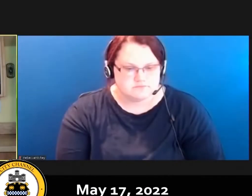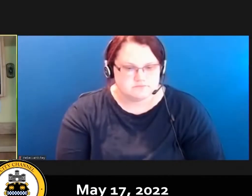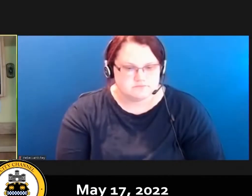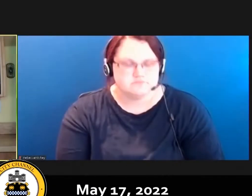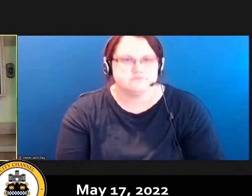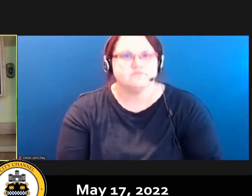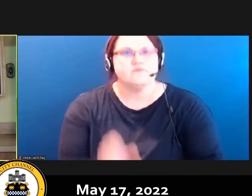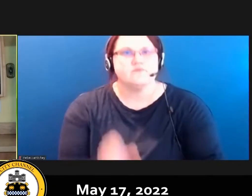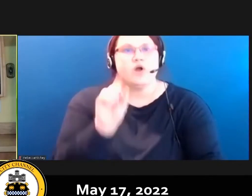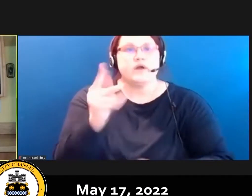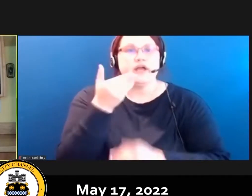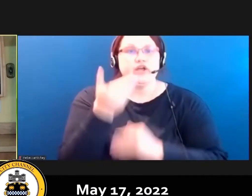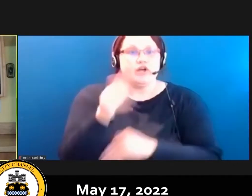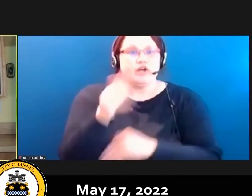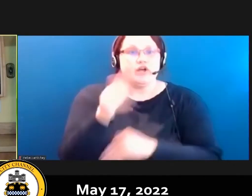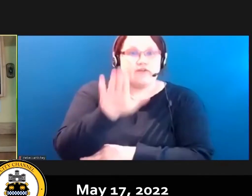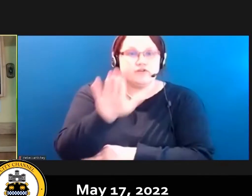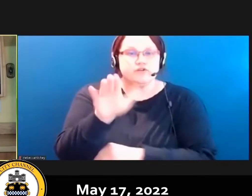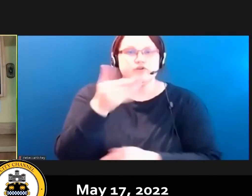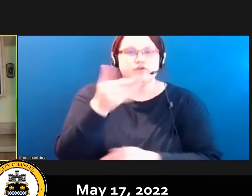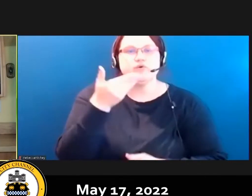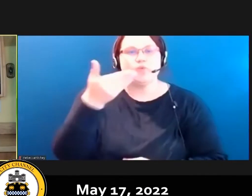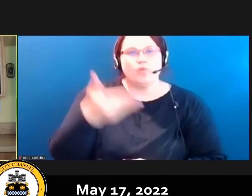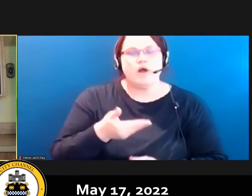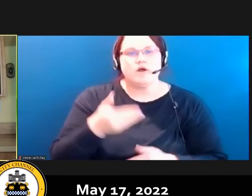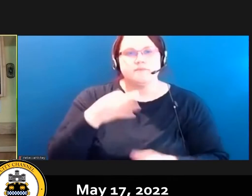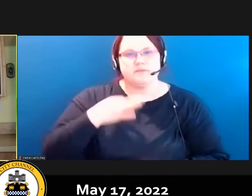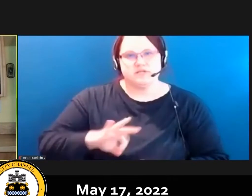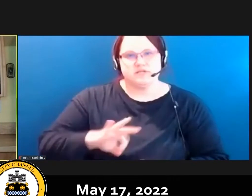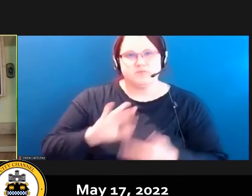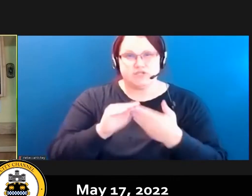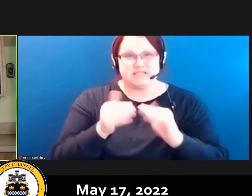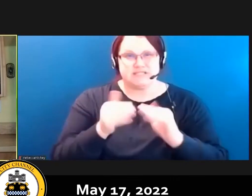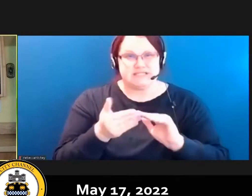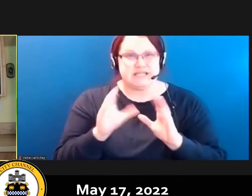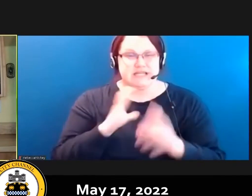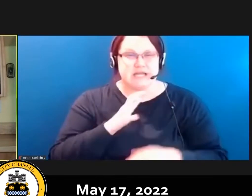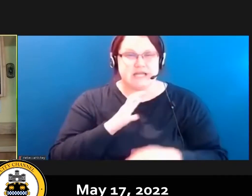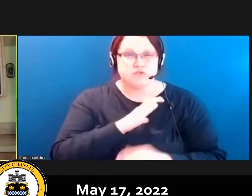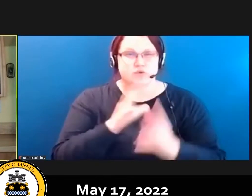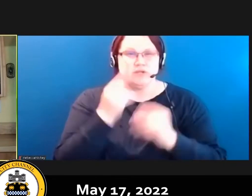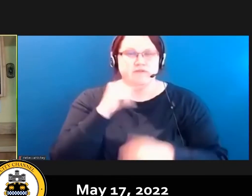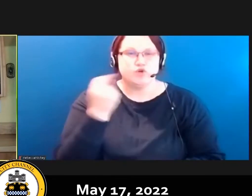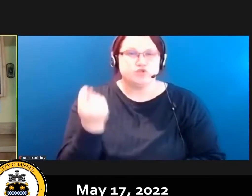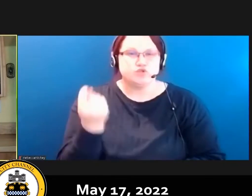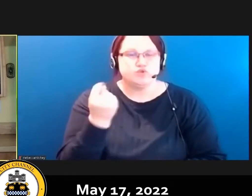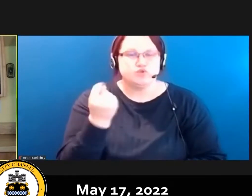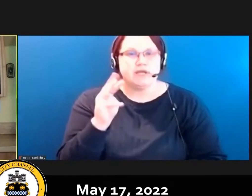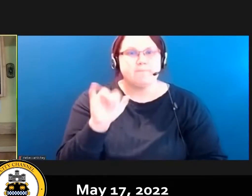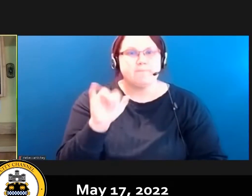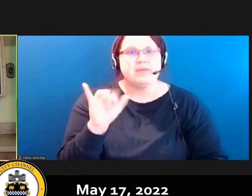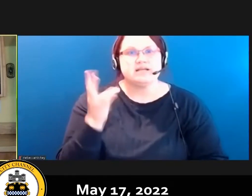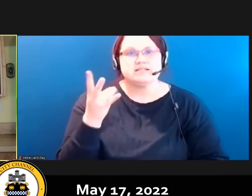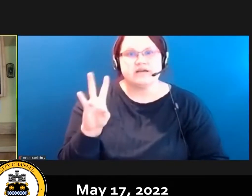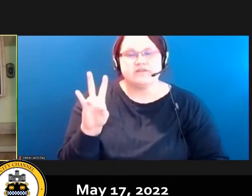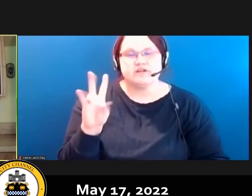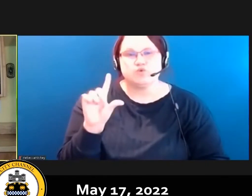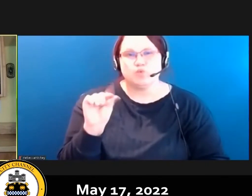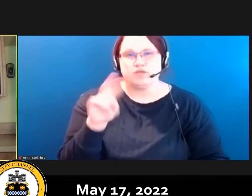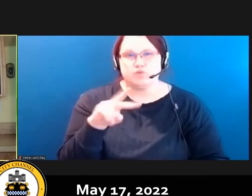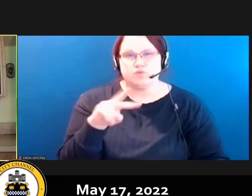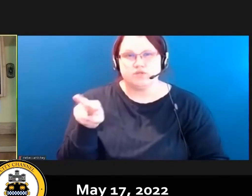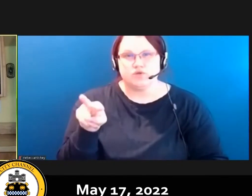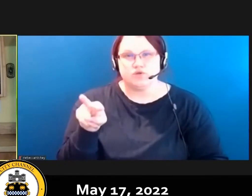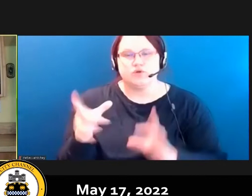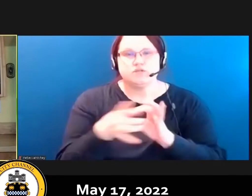Okay, good afternoon and welcome to Pittsburgh City Council's public hearing for Tuesday, May 17th, 2022, relative